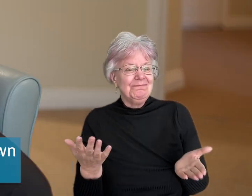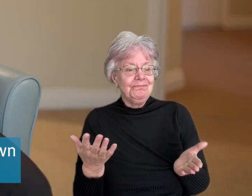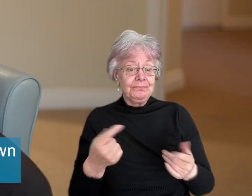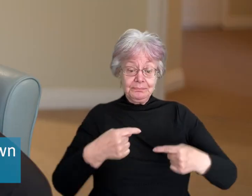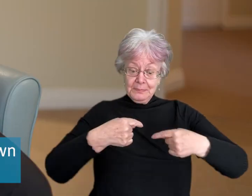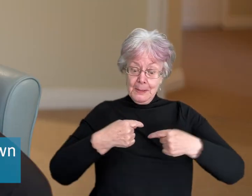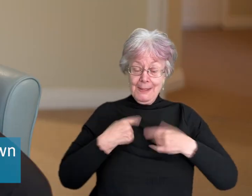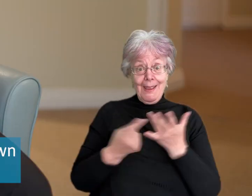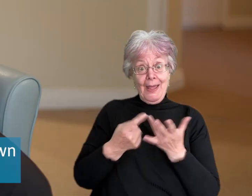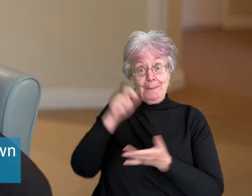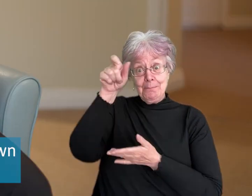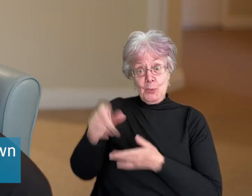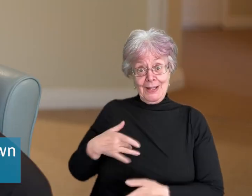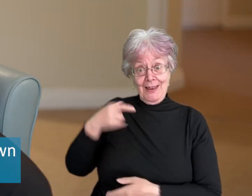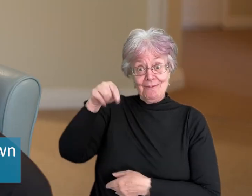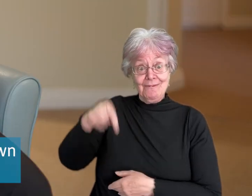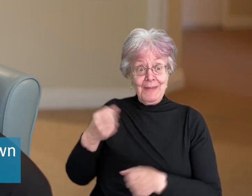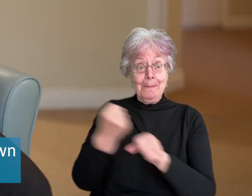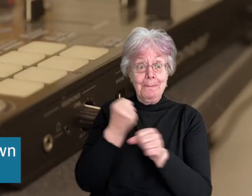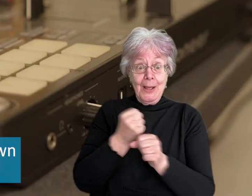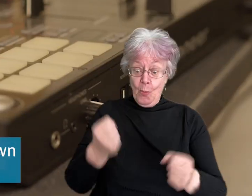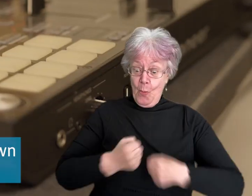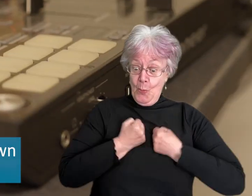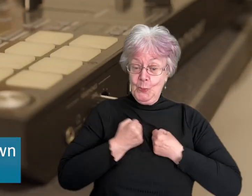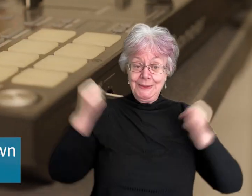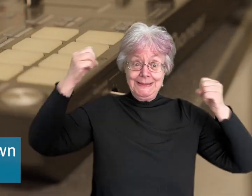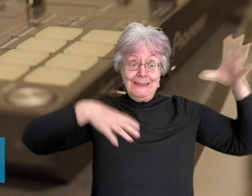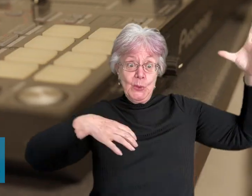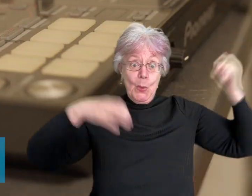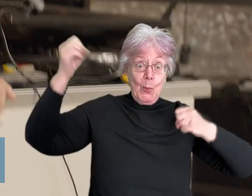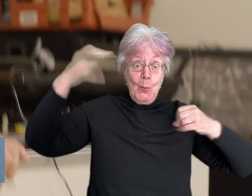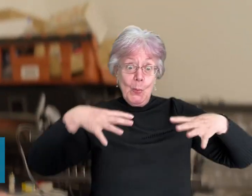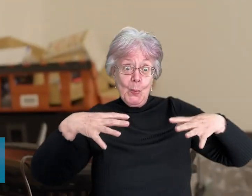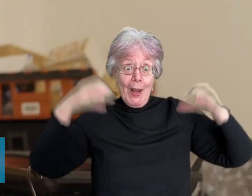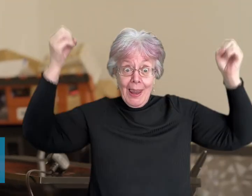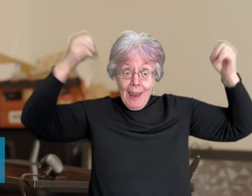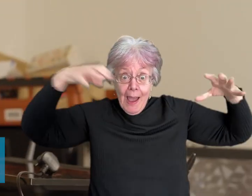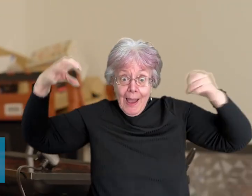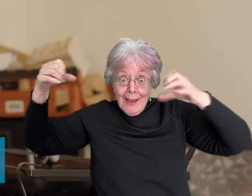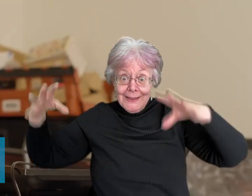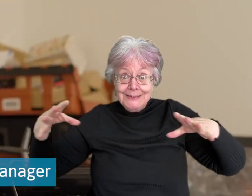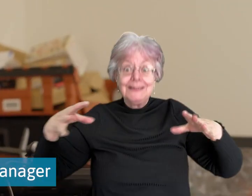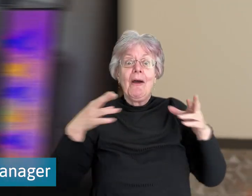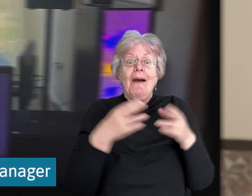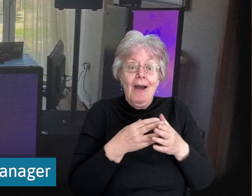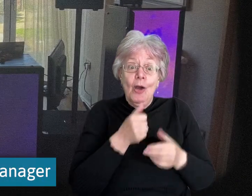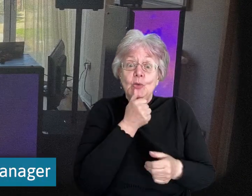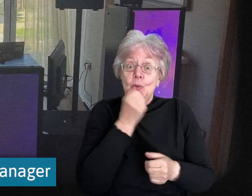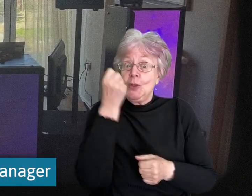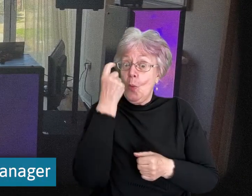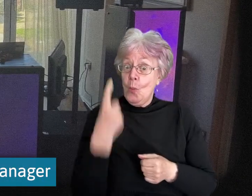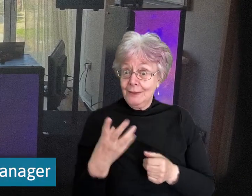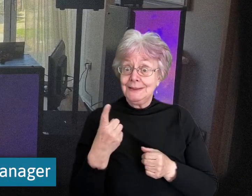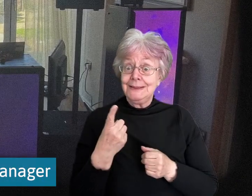residents have actually built our own disco from scratch, lights and everything, which we've used once, and I